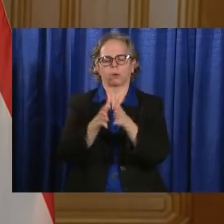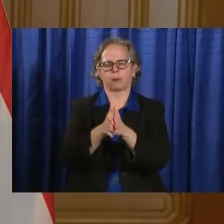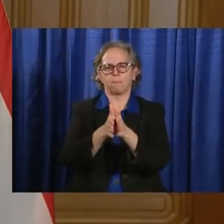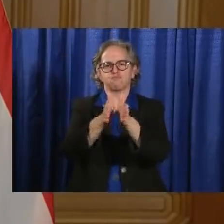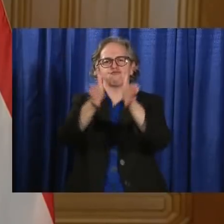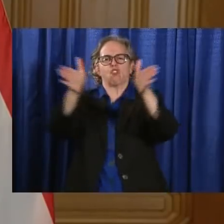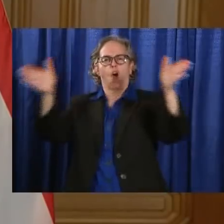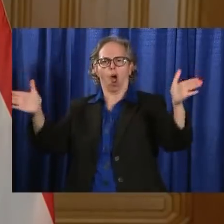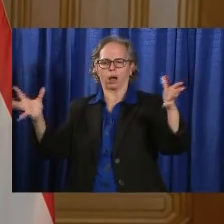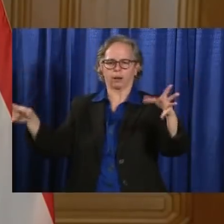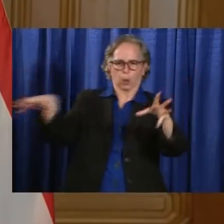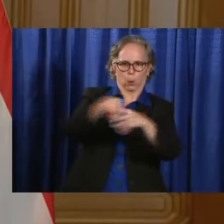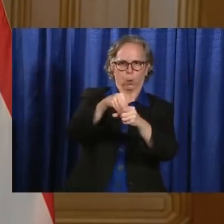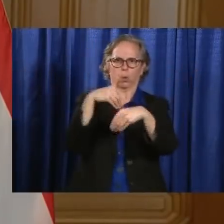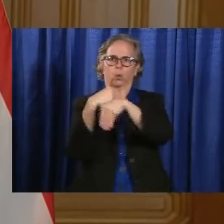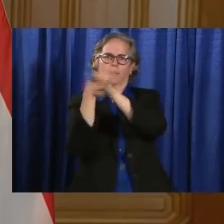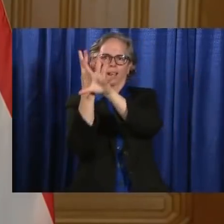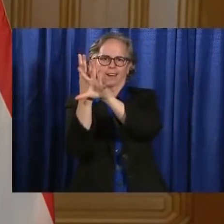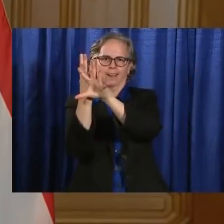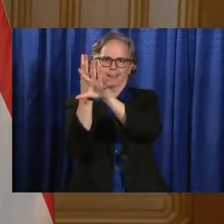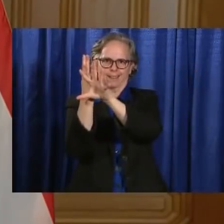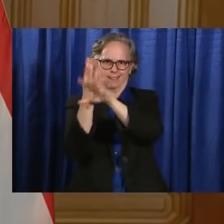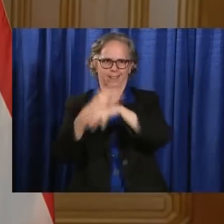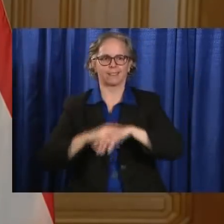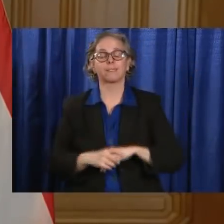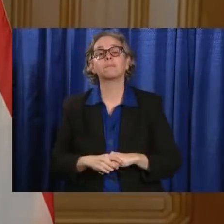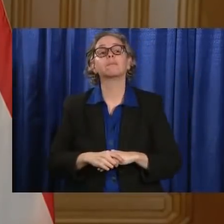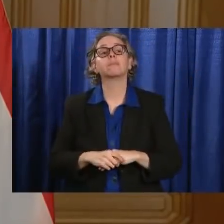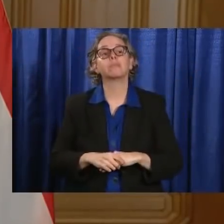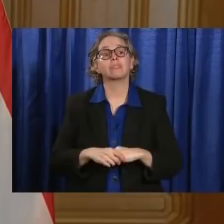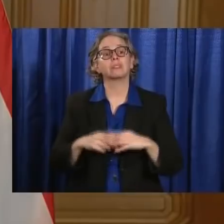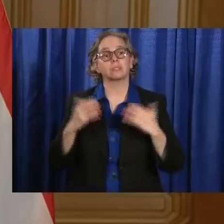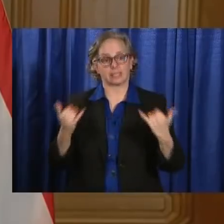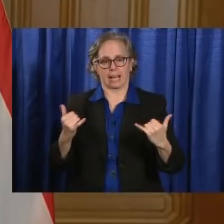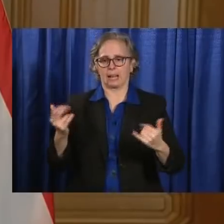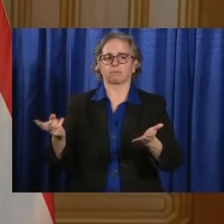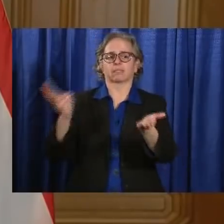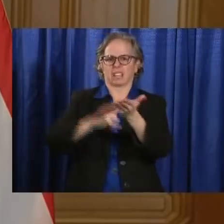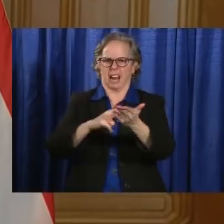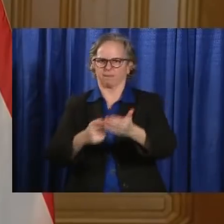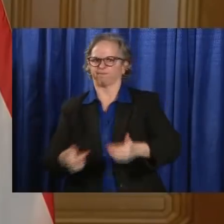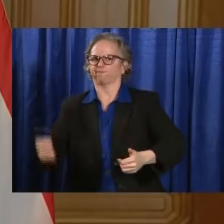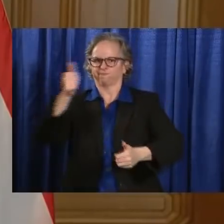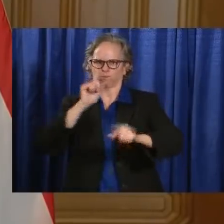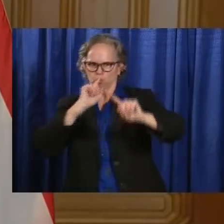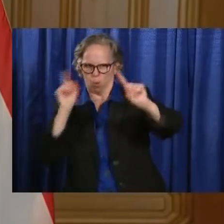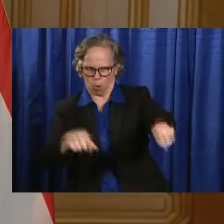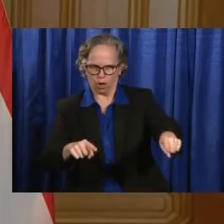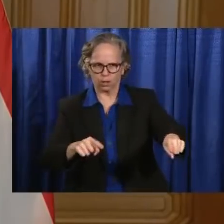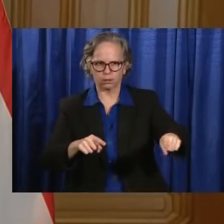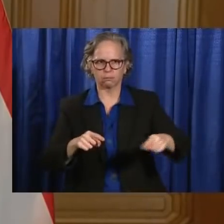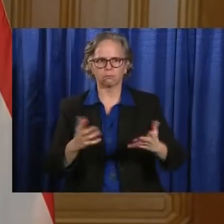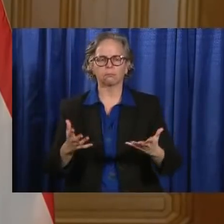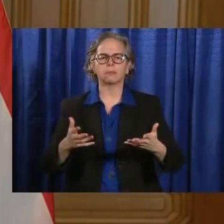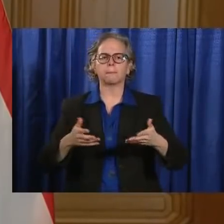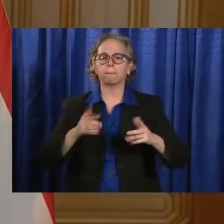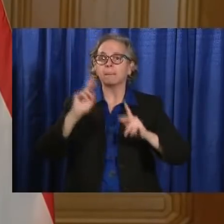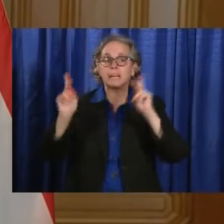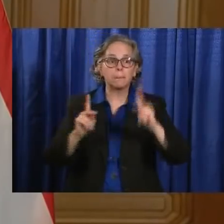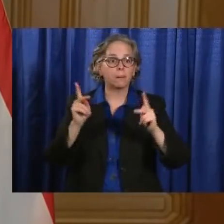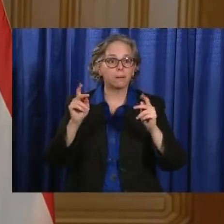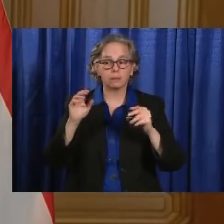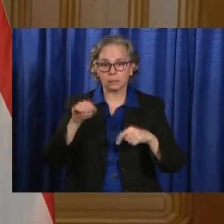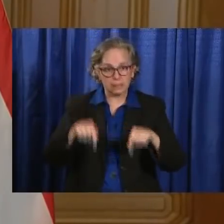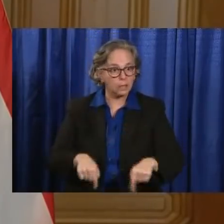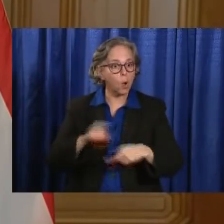an executive order that will effectively allow Ohioans to more easily access telehealth services from